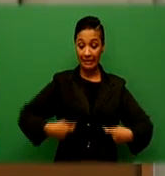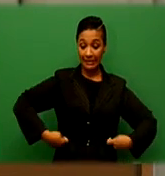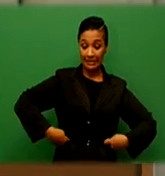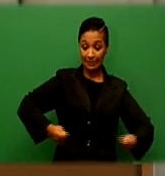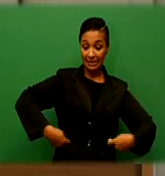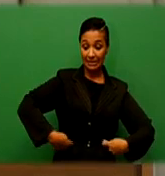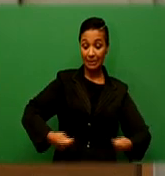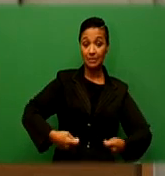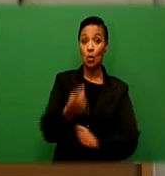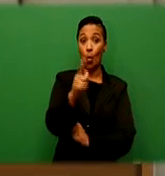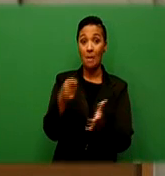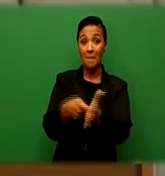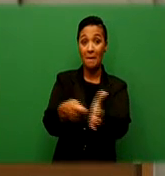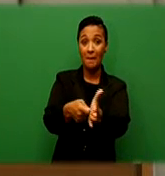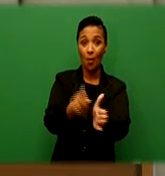actually on food.